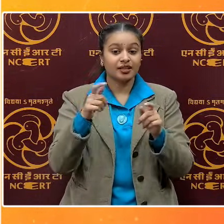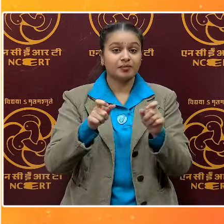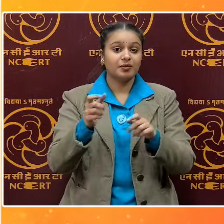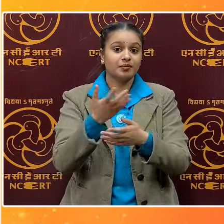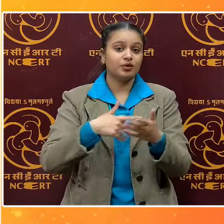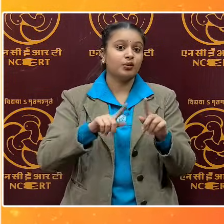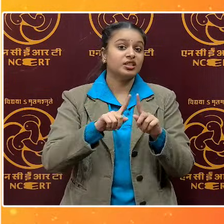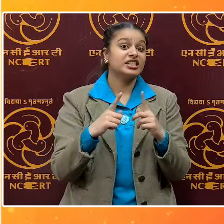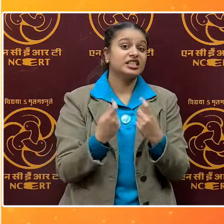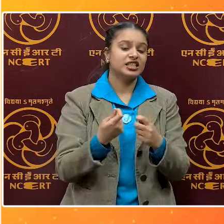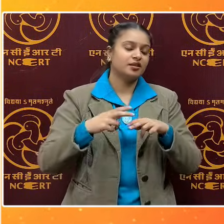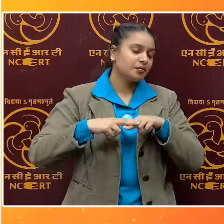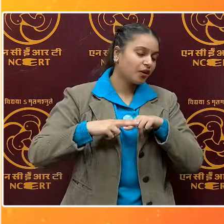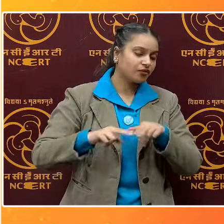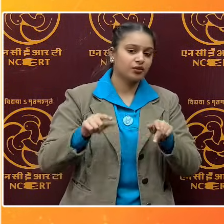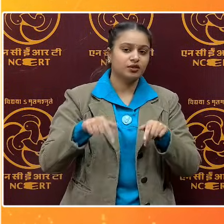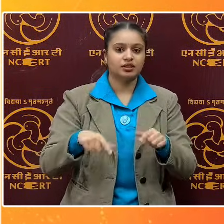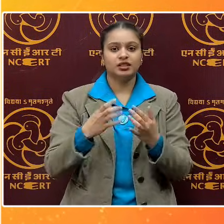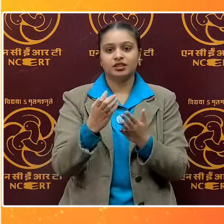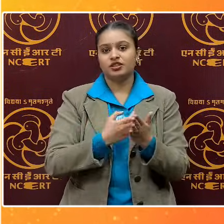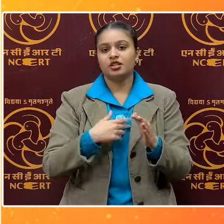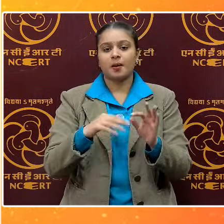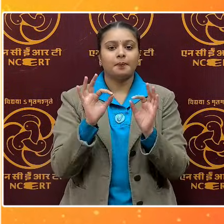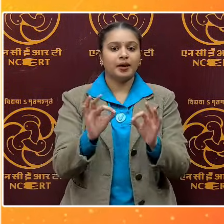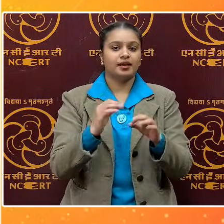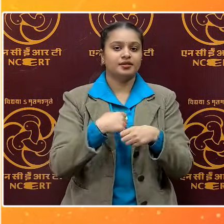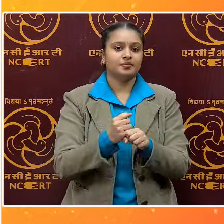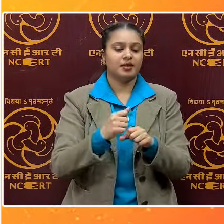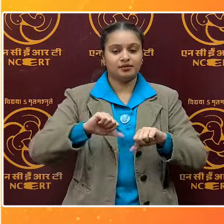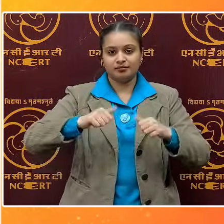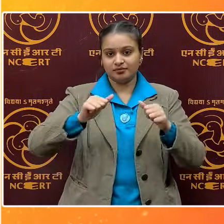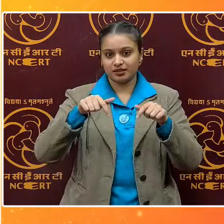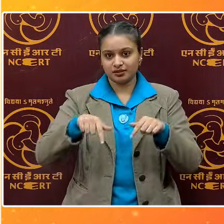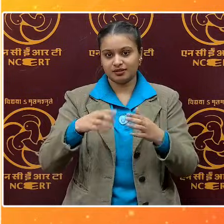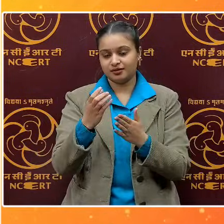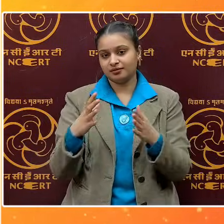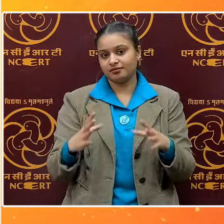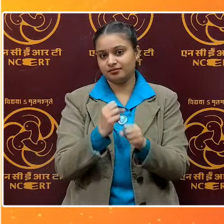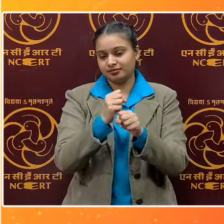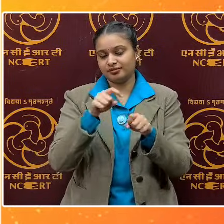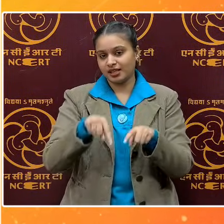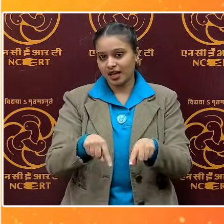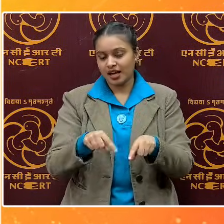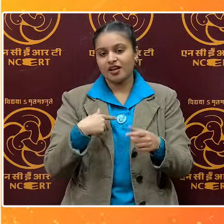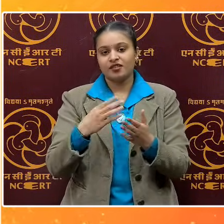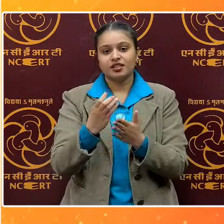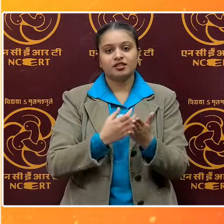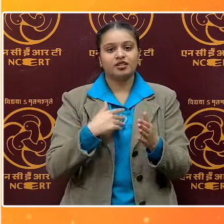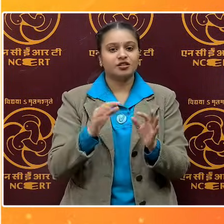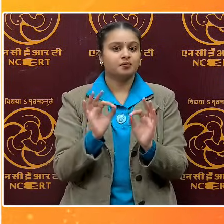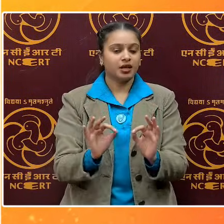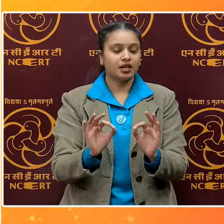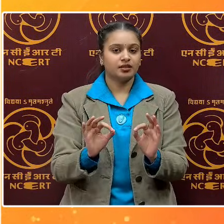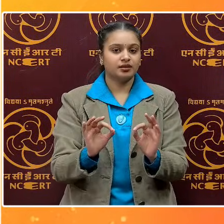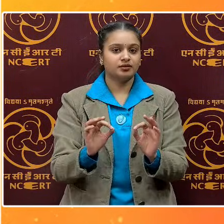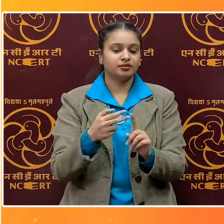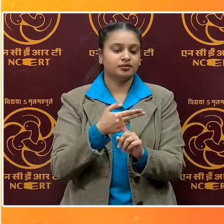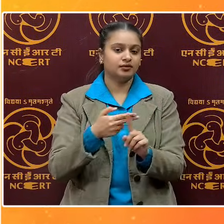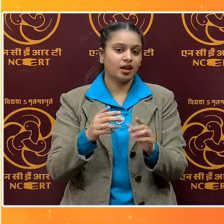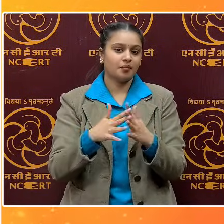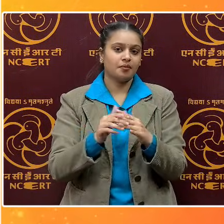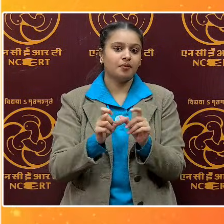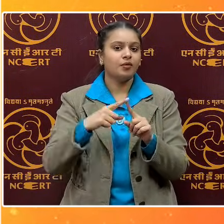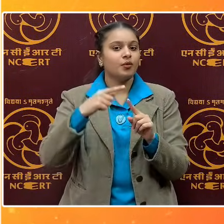entire team for making this a wonderful session a success. Now with this, it's a wrap to this amazing session called Water